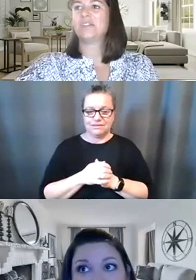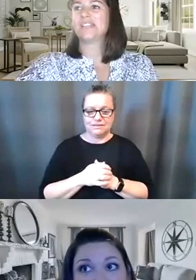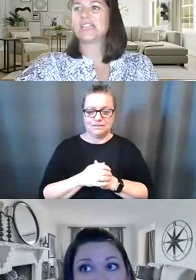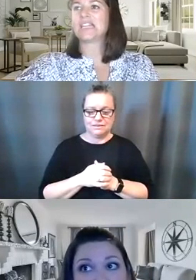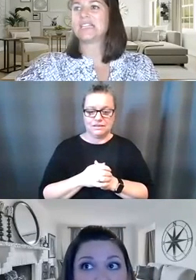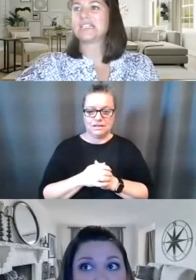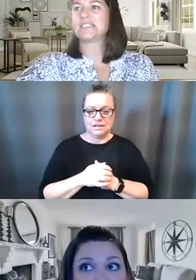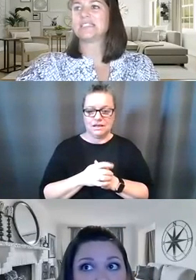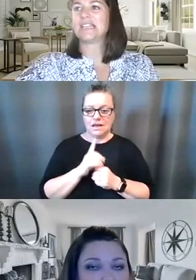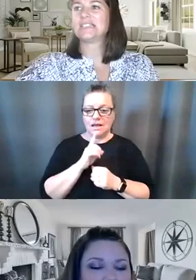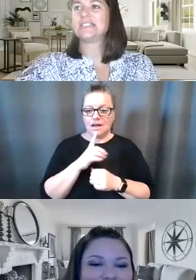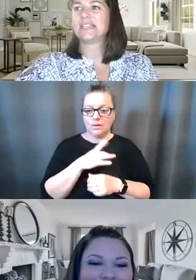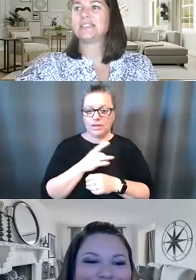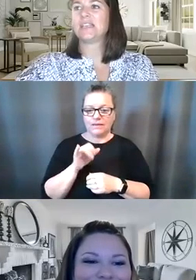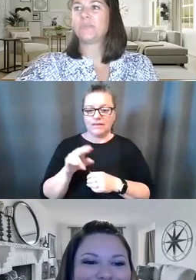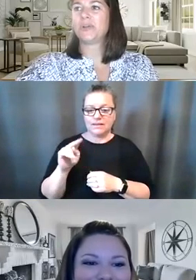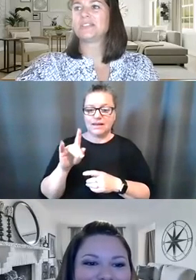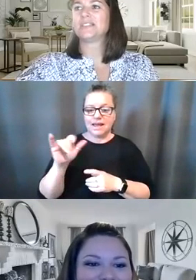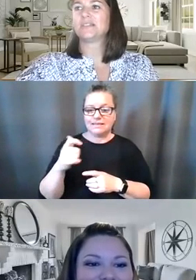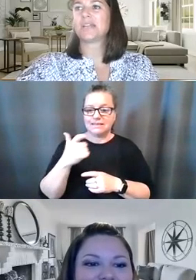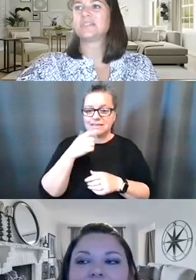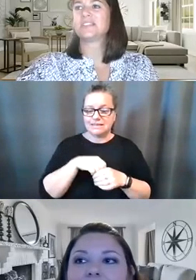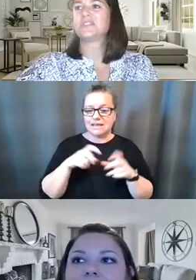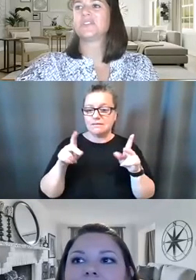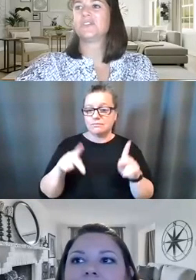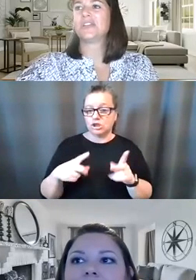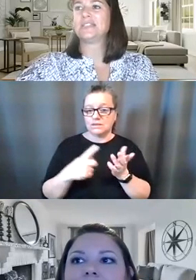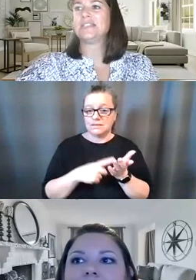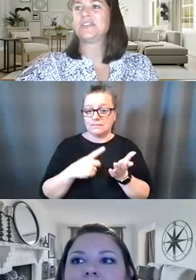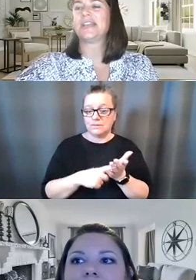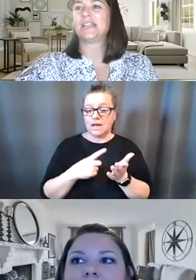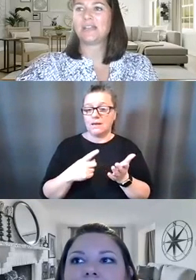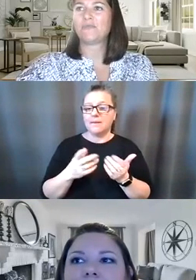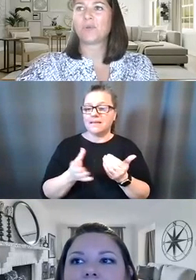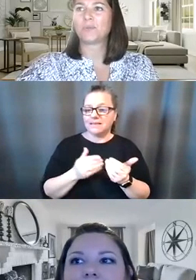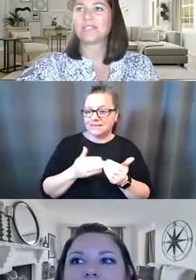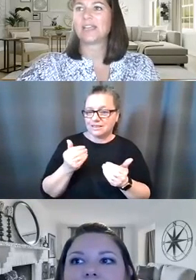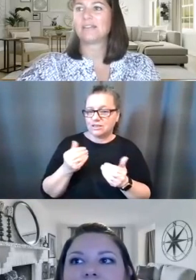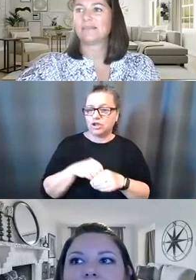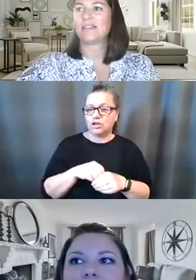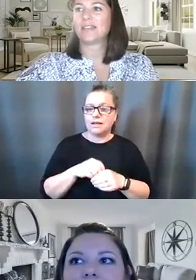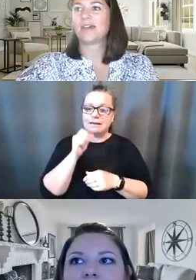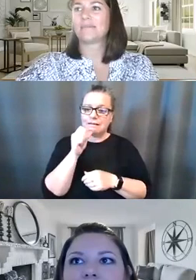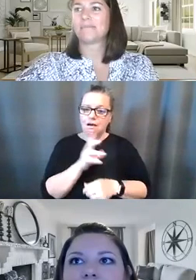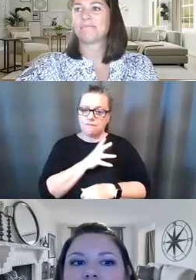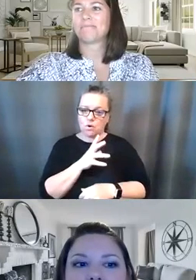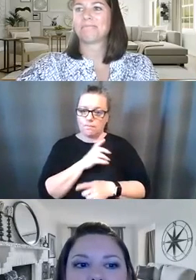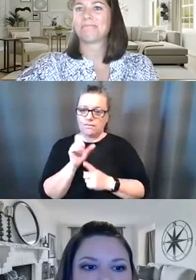I really like this. Nancy says in person sometimes goes over easier in an informal setting. I like